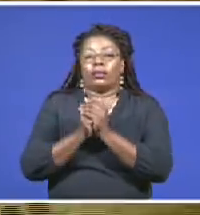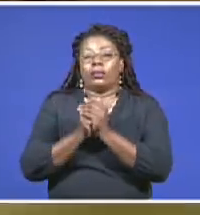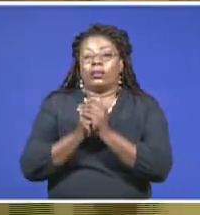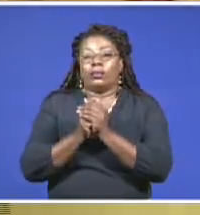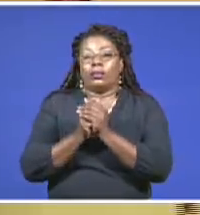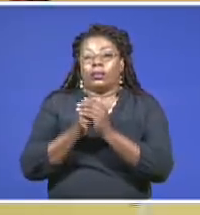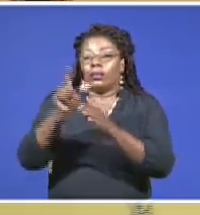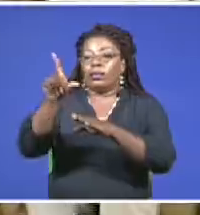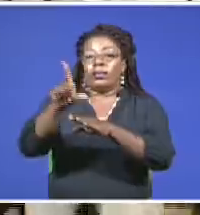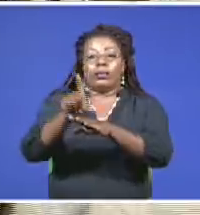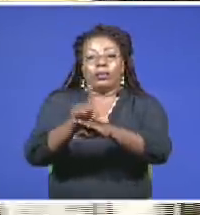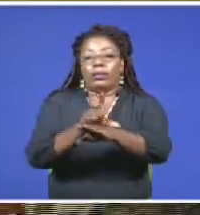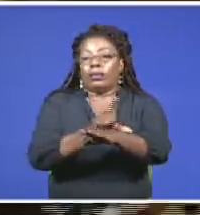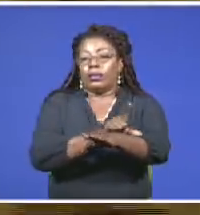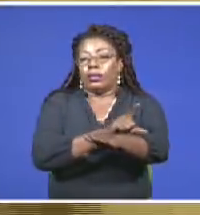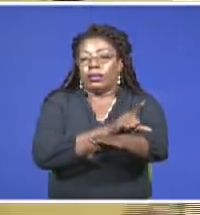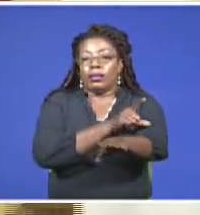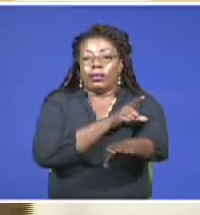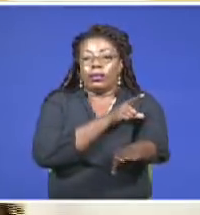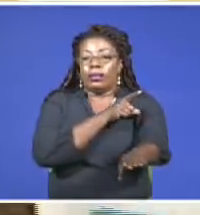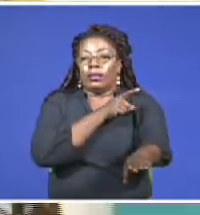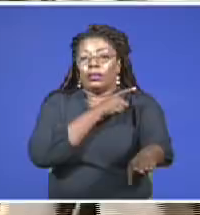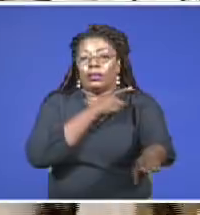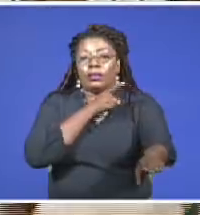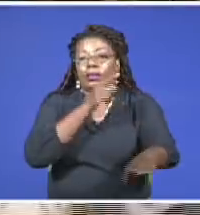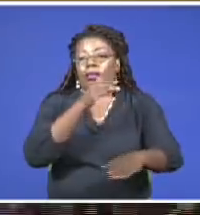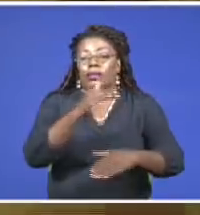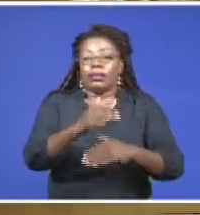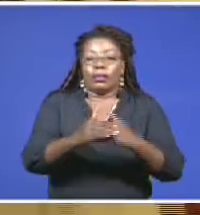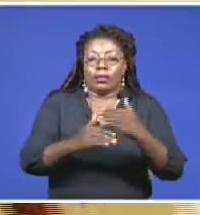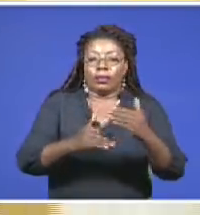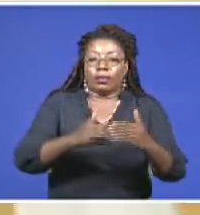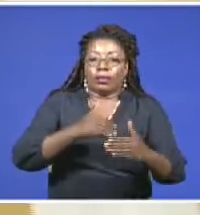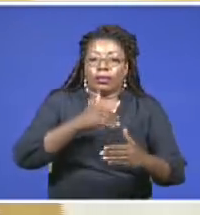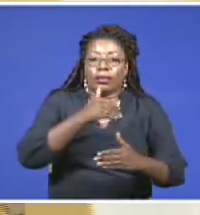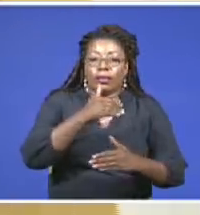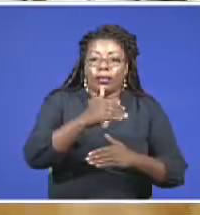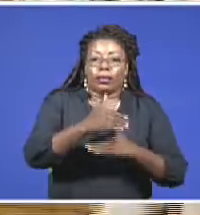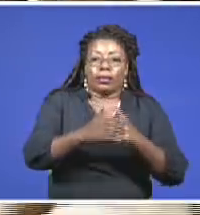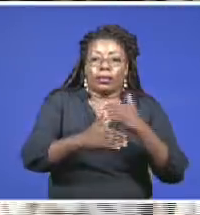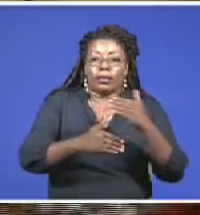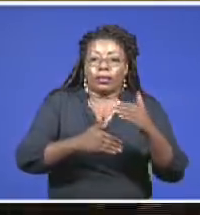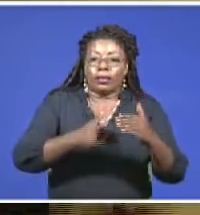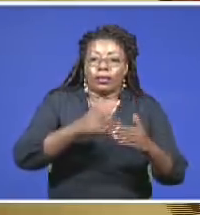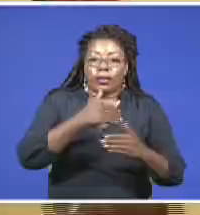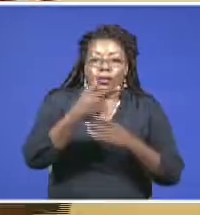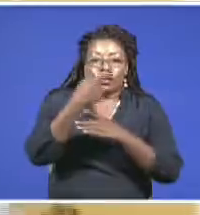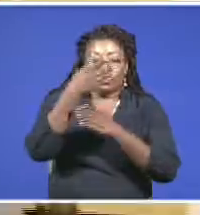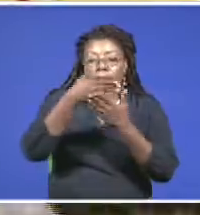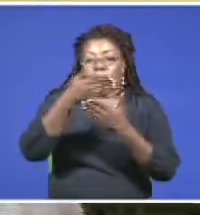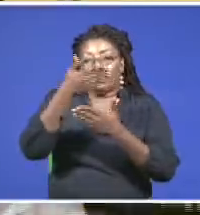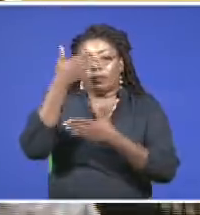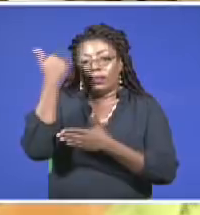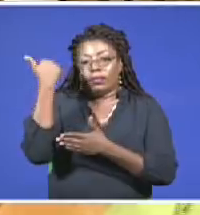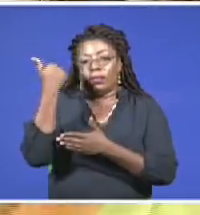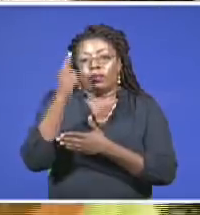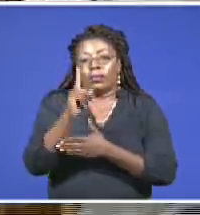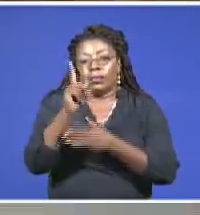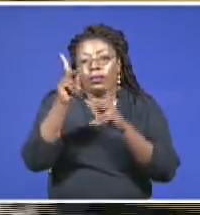a long process as my cameraman battery died and tape ran out before one shot was